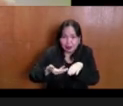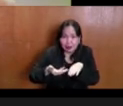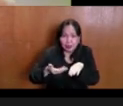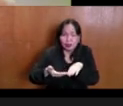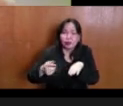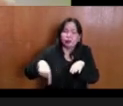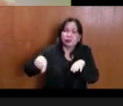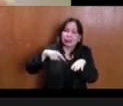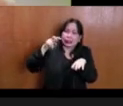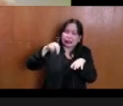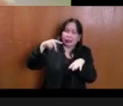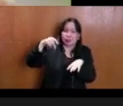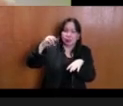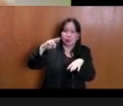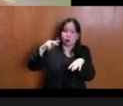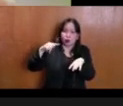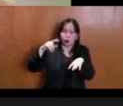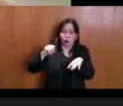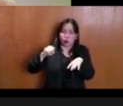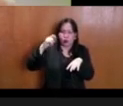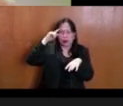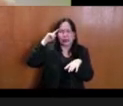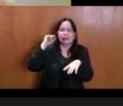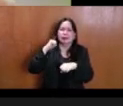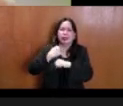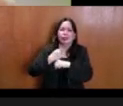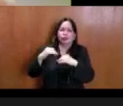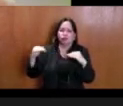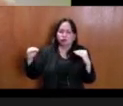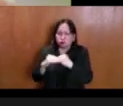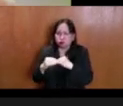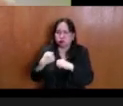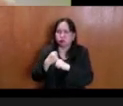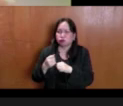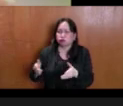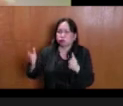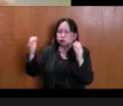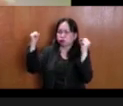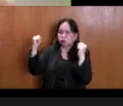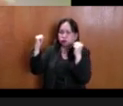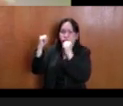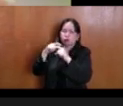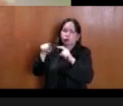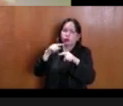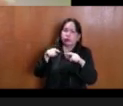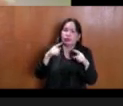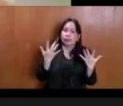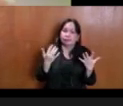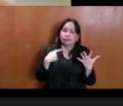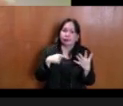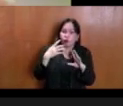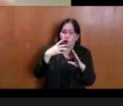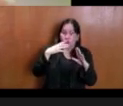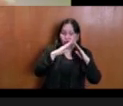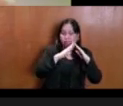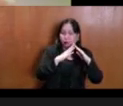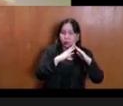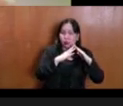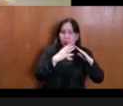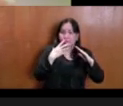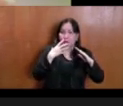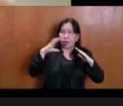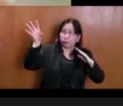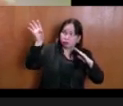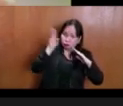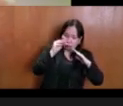wind. So we have to develop those infrastructure. Now, intermittency of both solar and wind in particular,